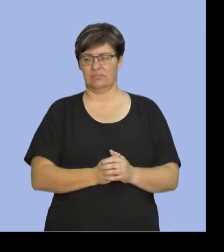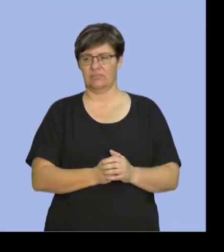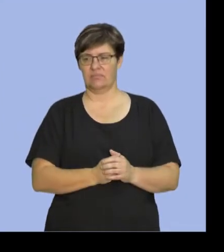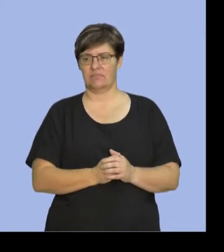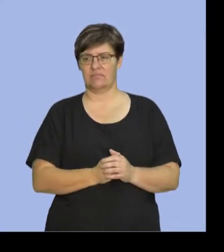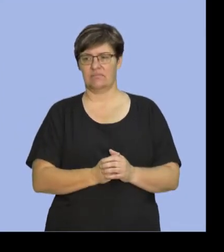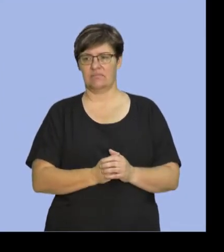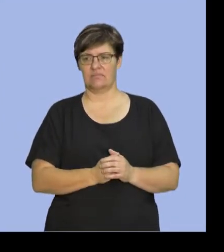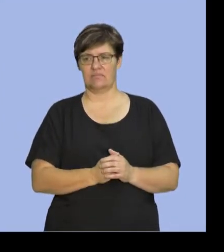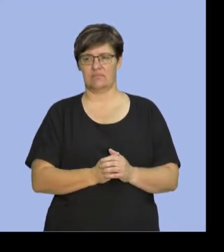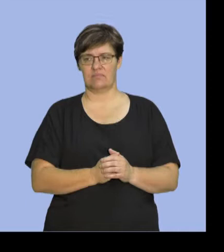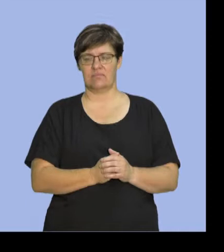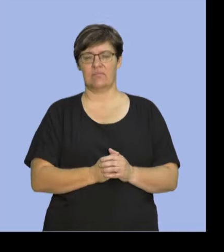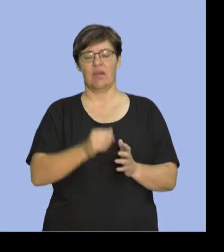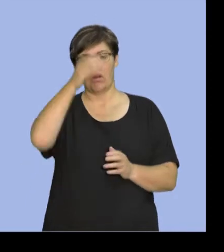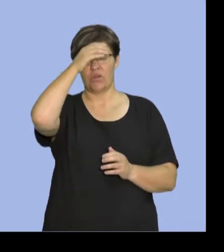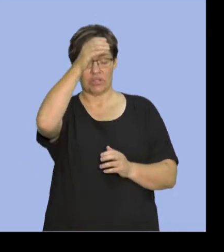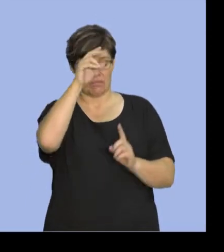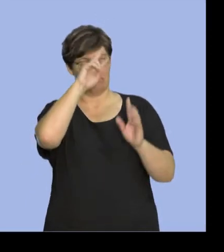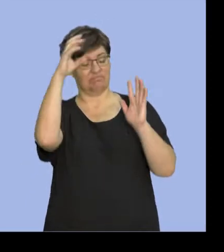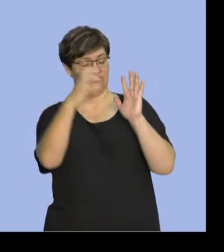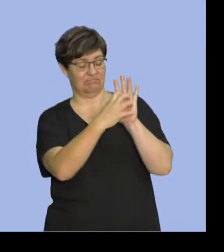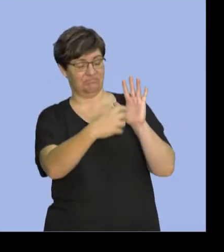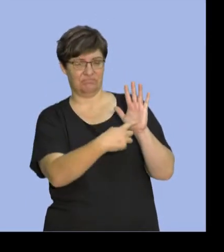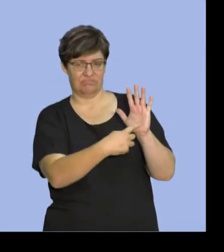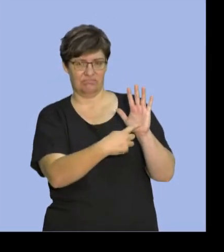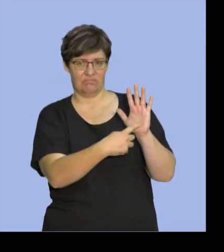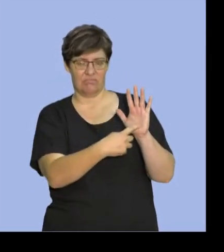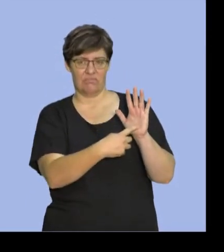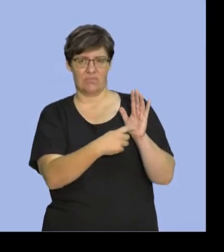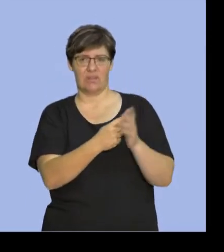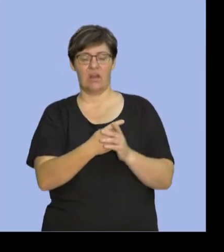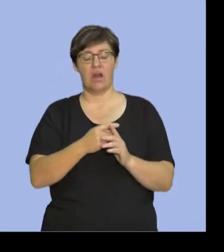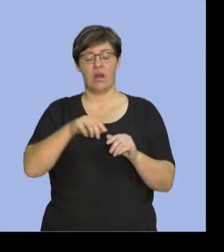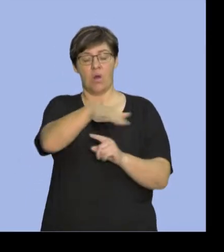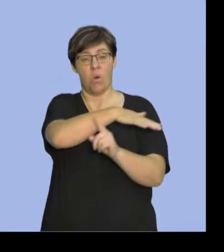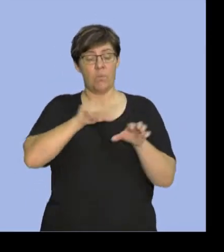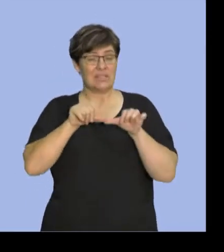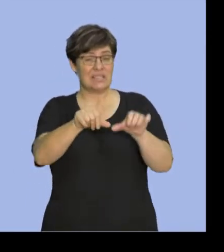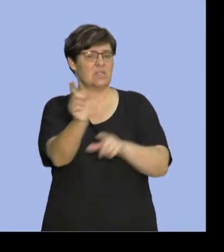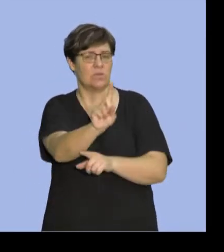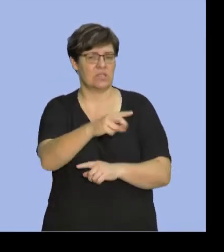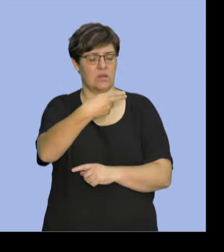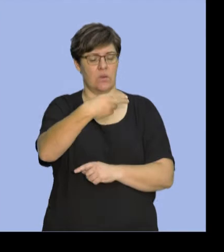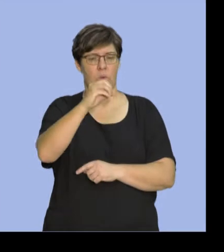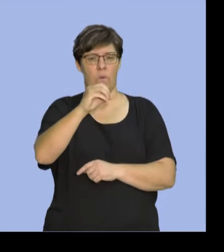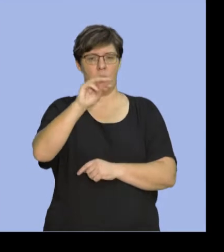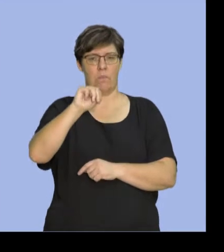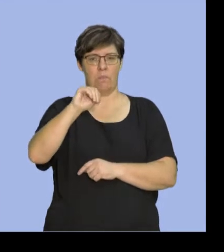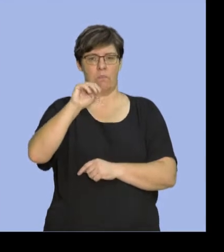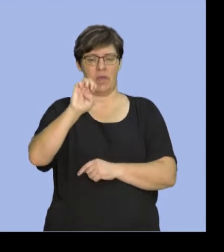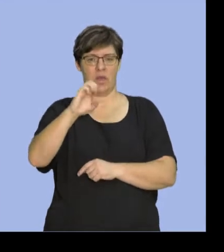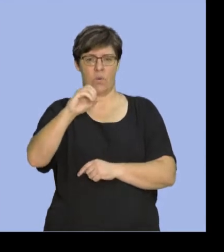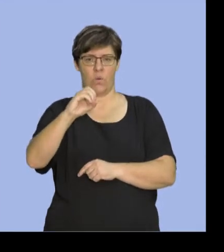So, as a concept overview, we're going to recap what the definition of homeostasis is. We're going to look at, as a